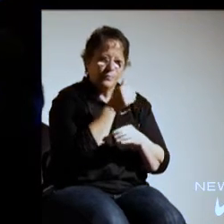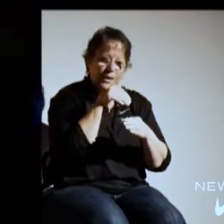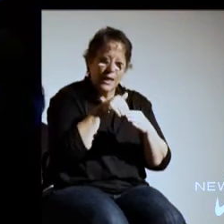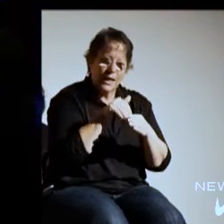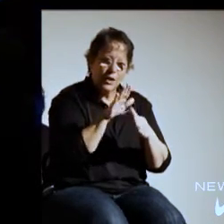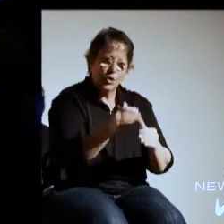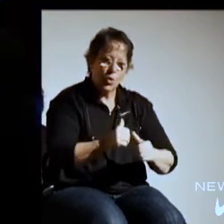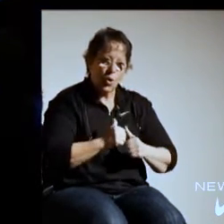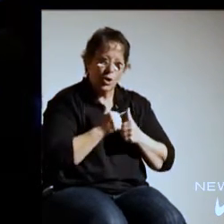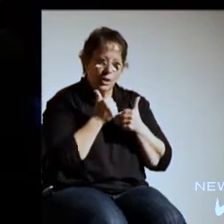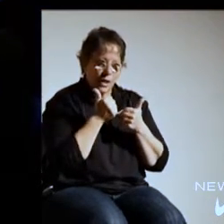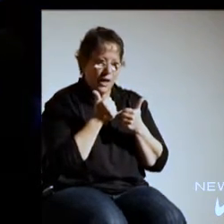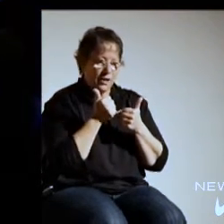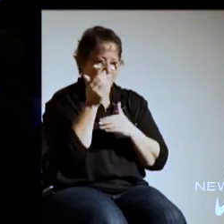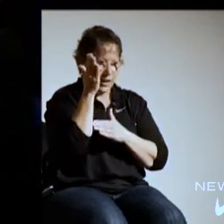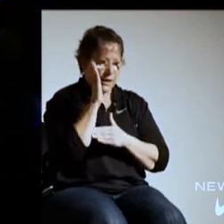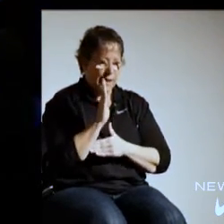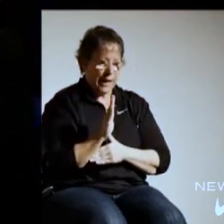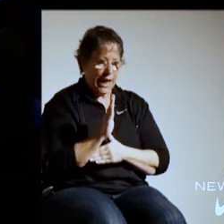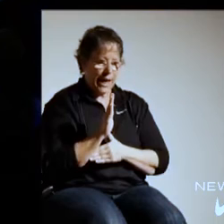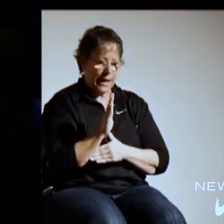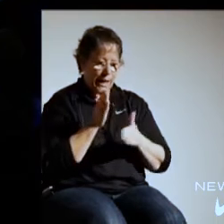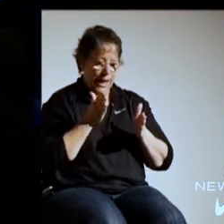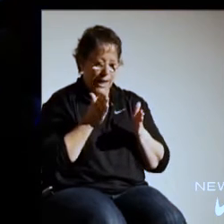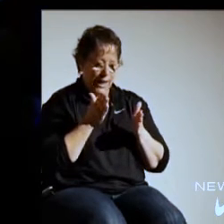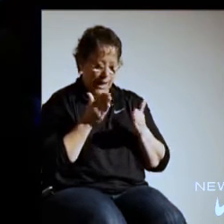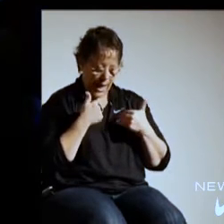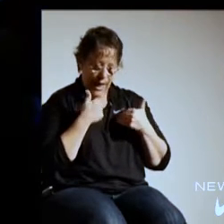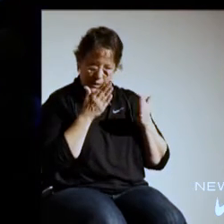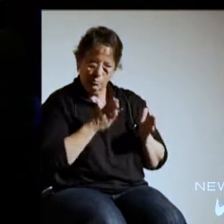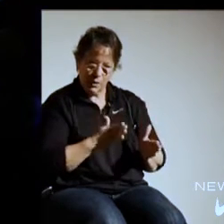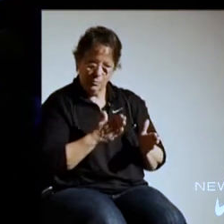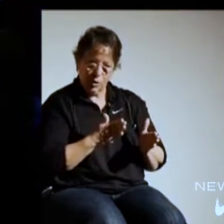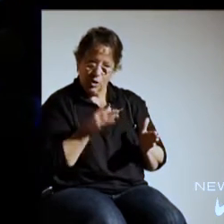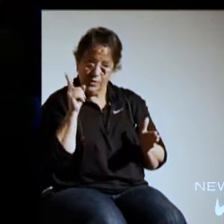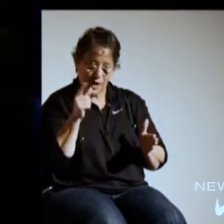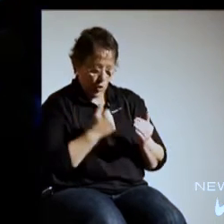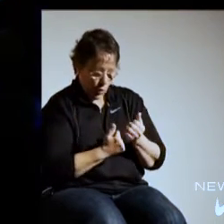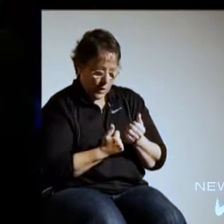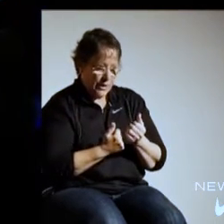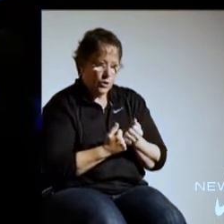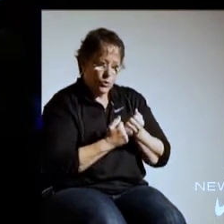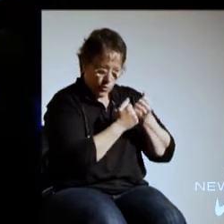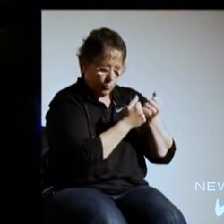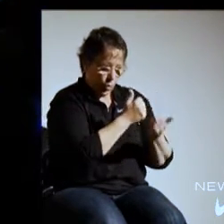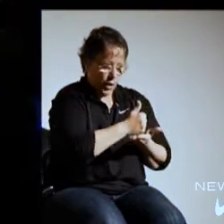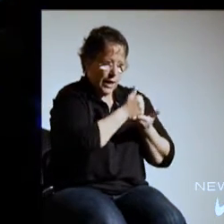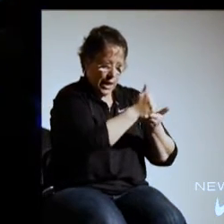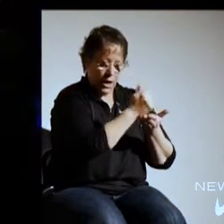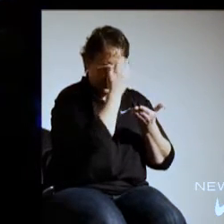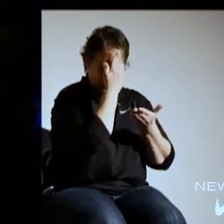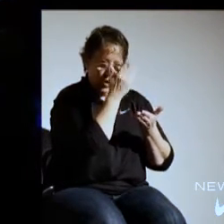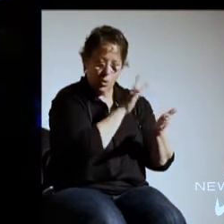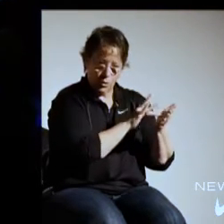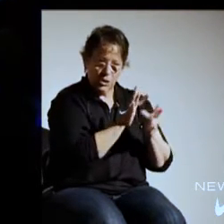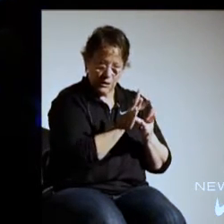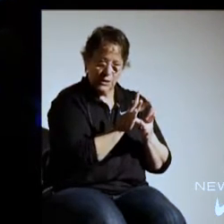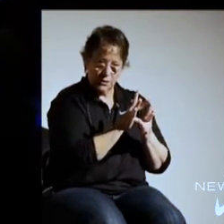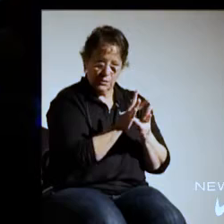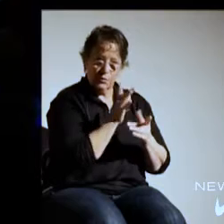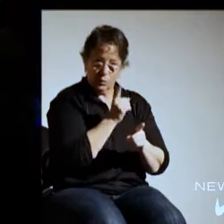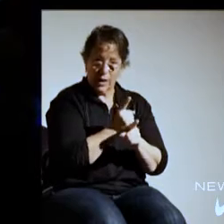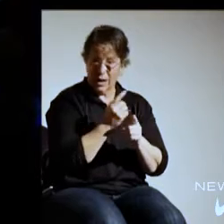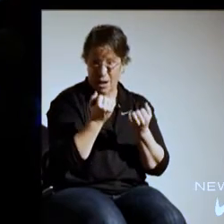knew Jesus in your life to help you know Jesus. How many of you can point to a person who God has used to point you to Jesus?